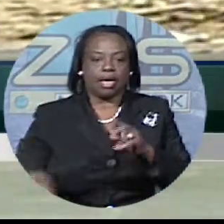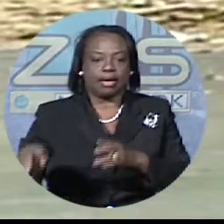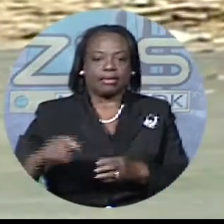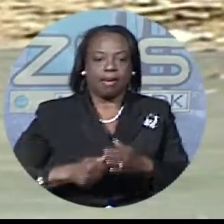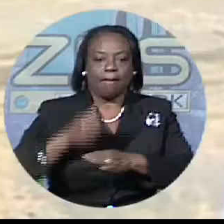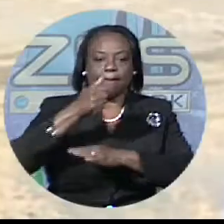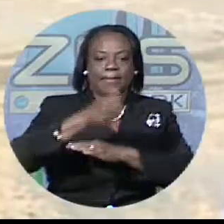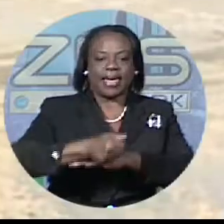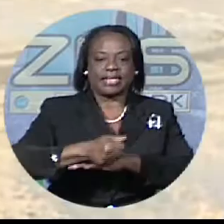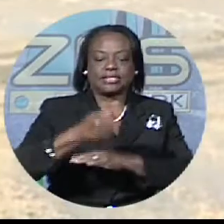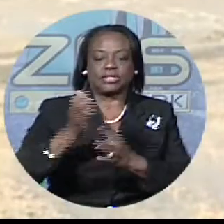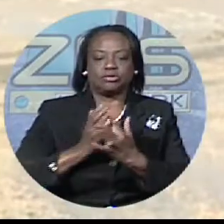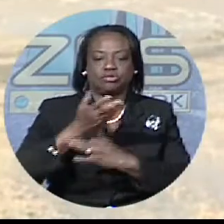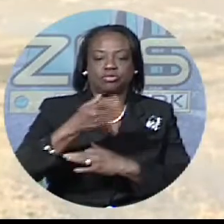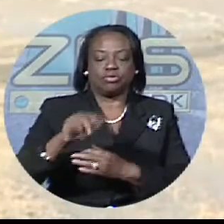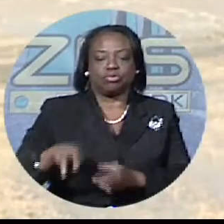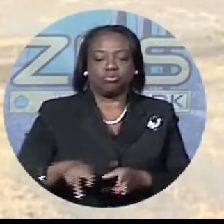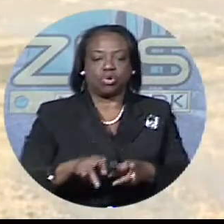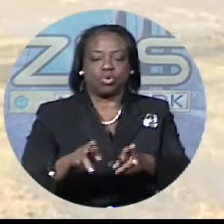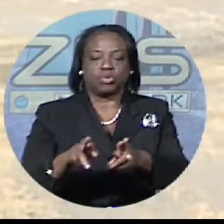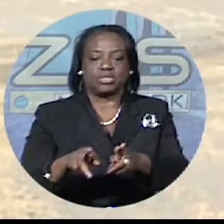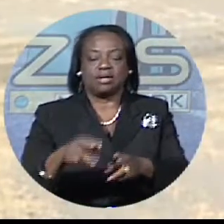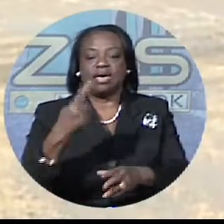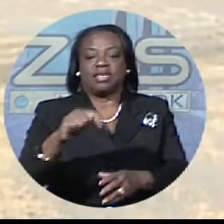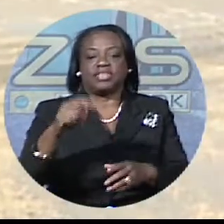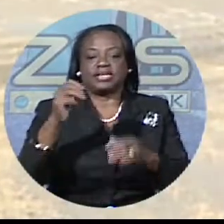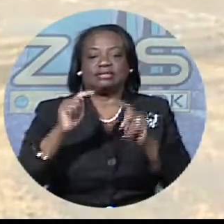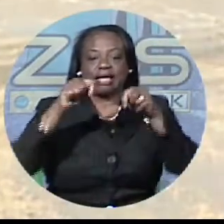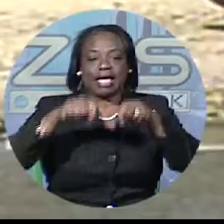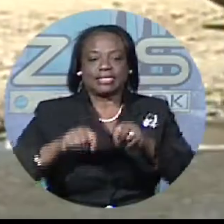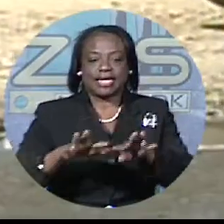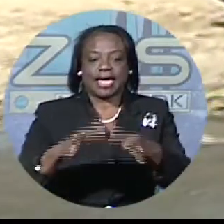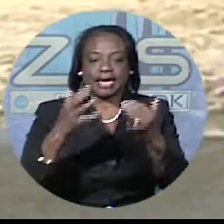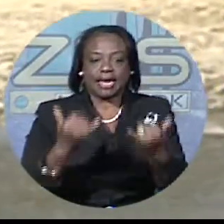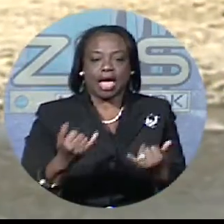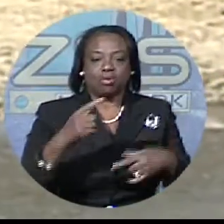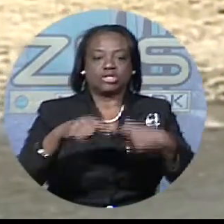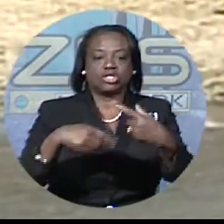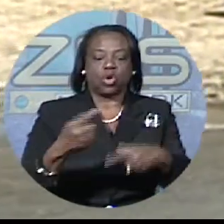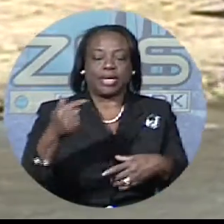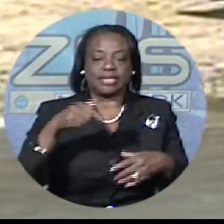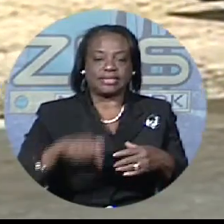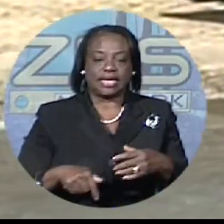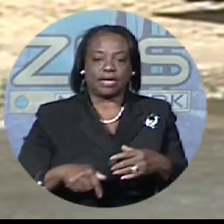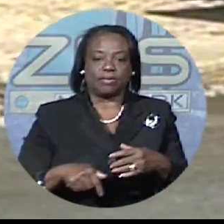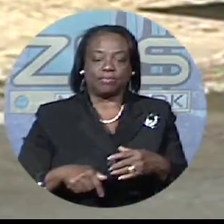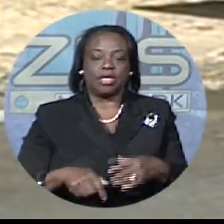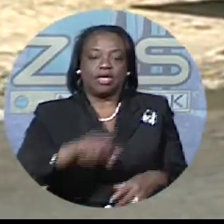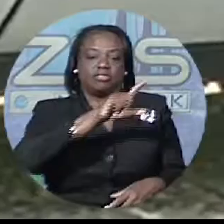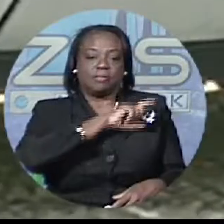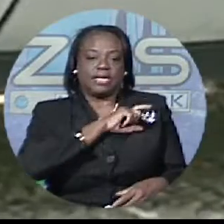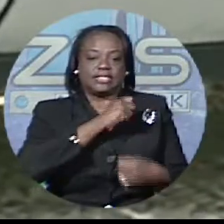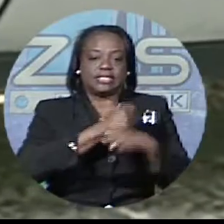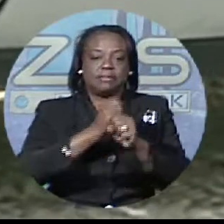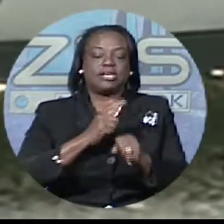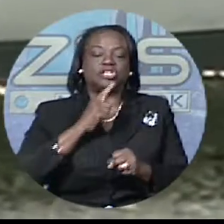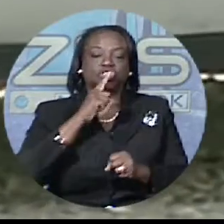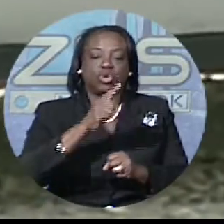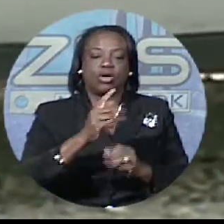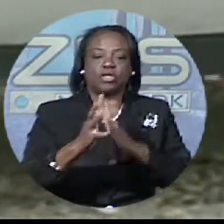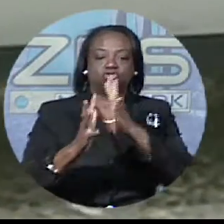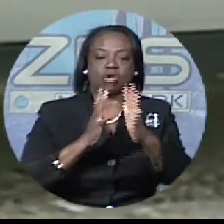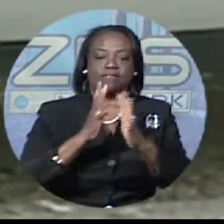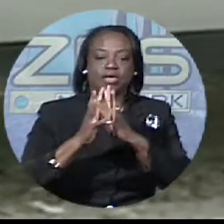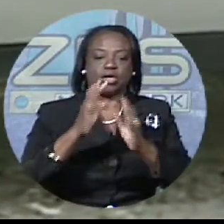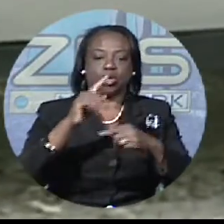feet deep. The tide is receding now. We have the Royal Bahamas Police Force ensure that the traffic pass back and forth. Superintendent of